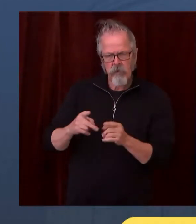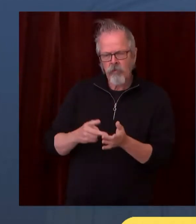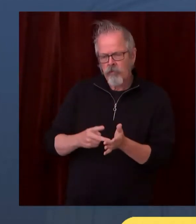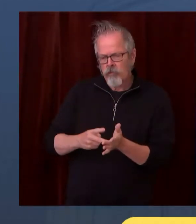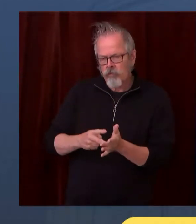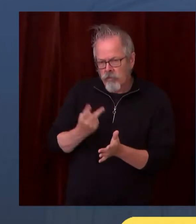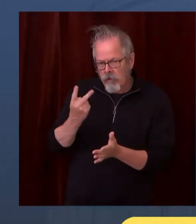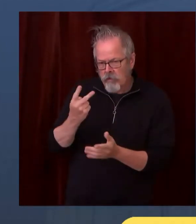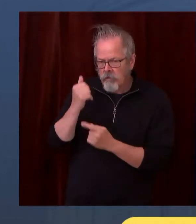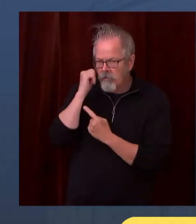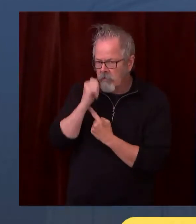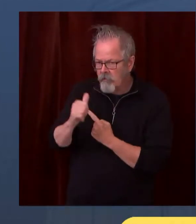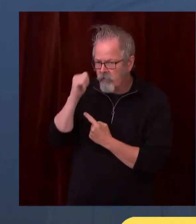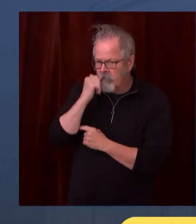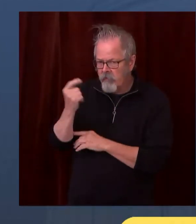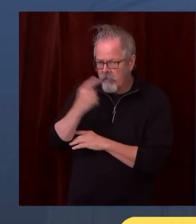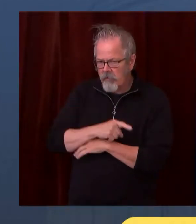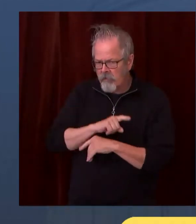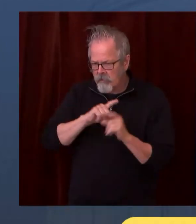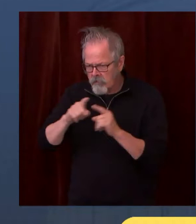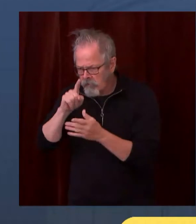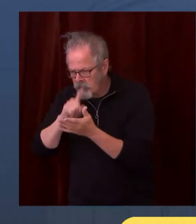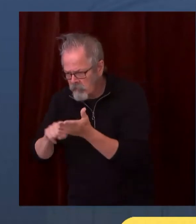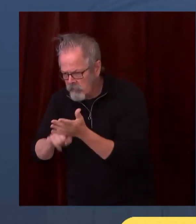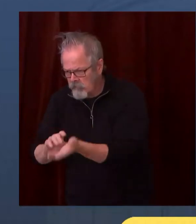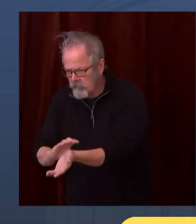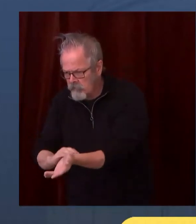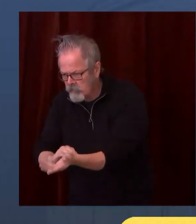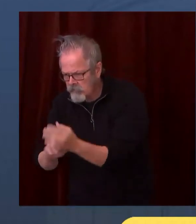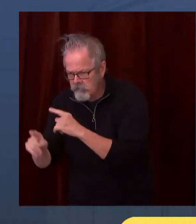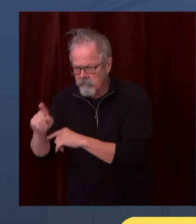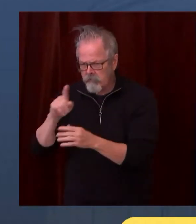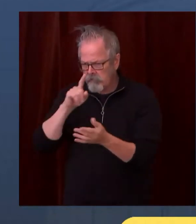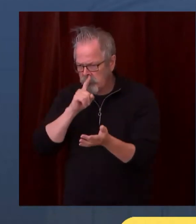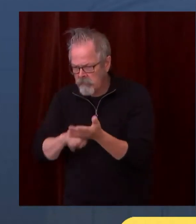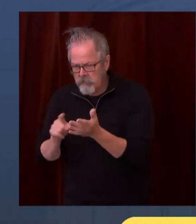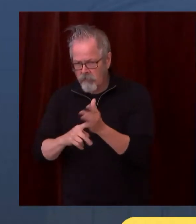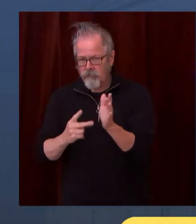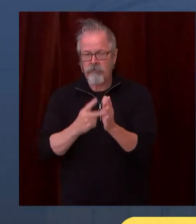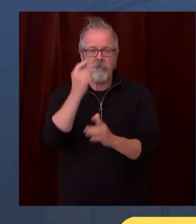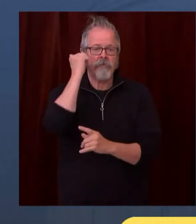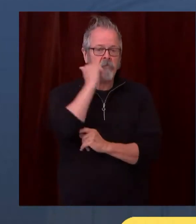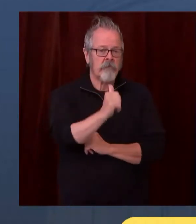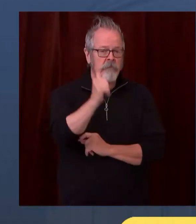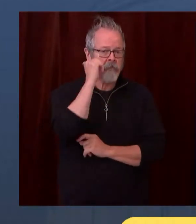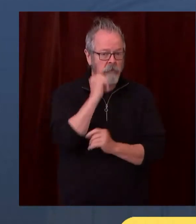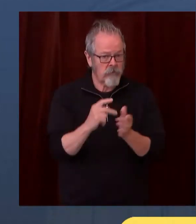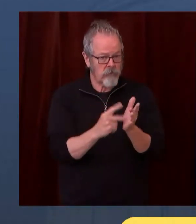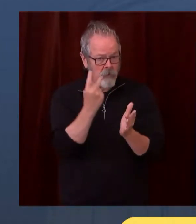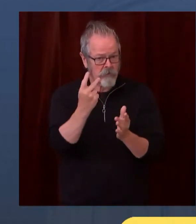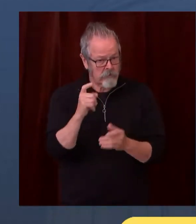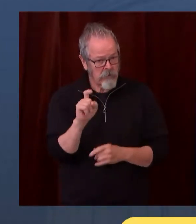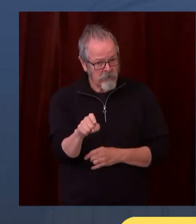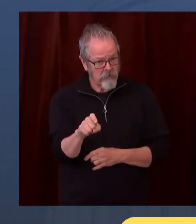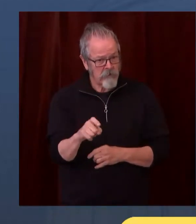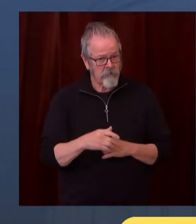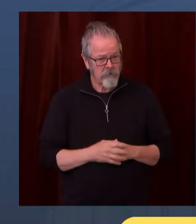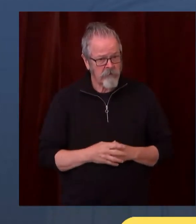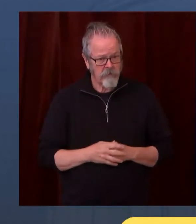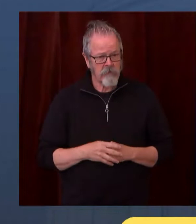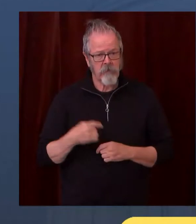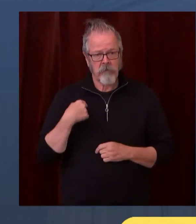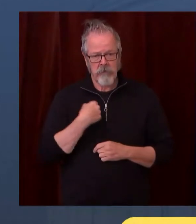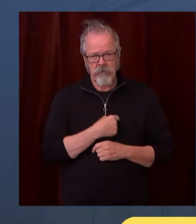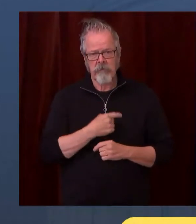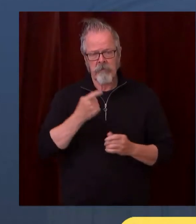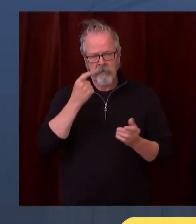this disease can sneak up on people, that they're not even aware that they're having significant problems, and